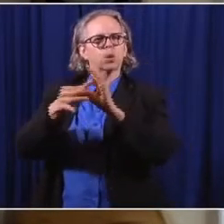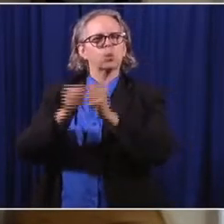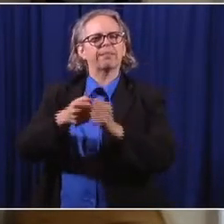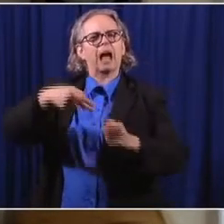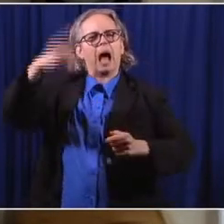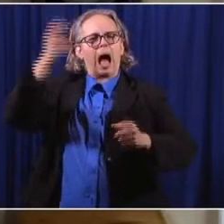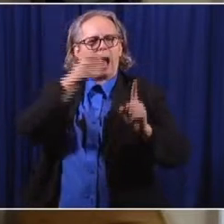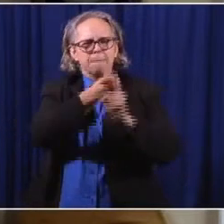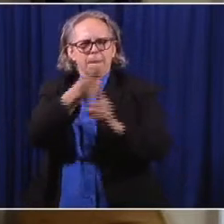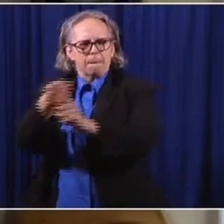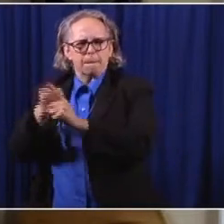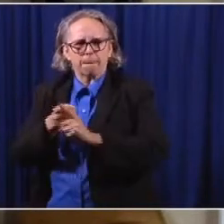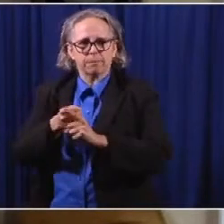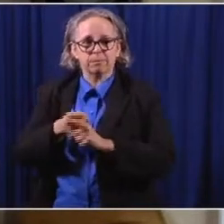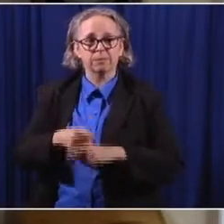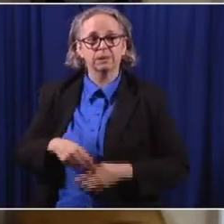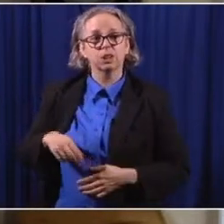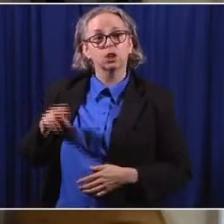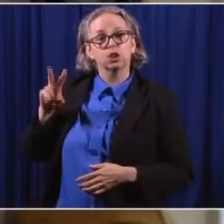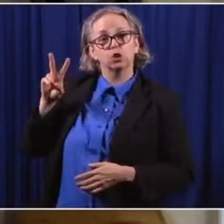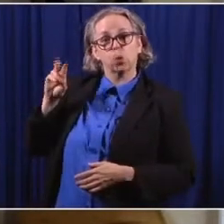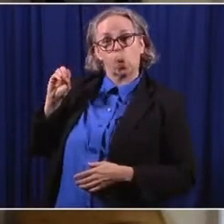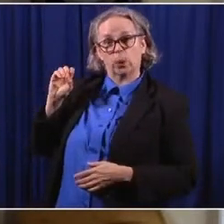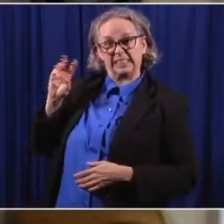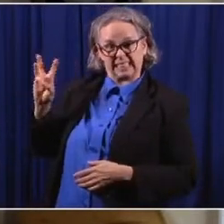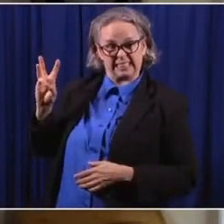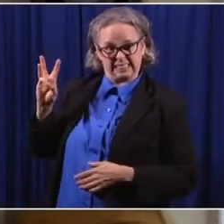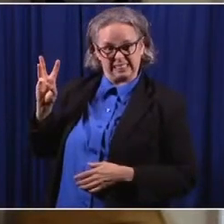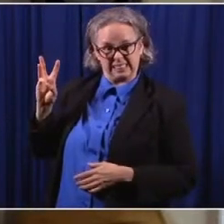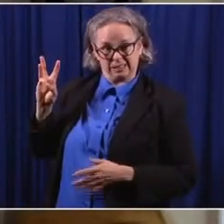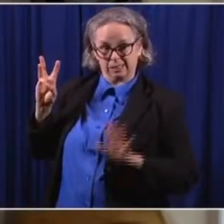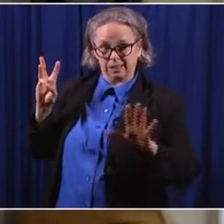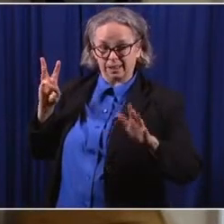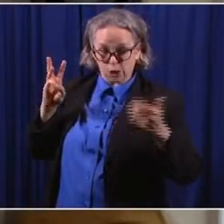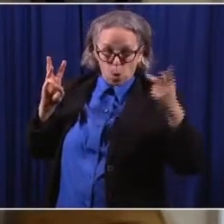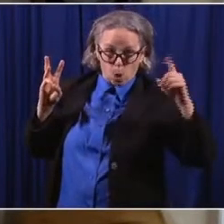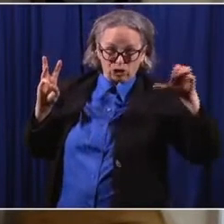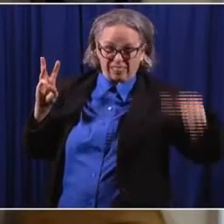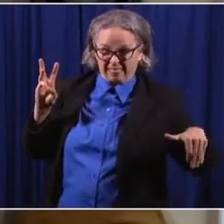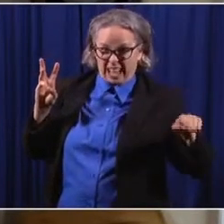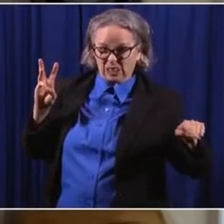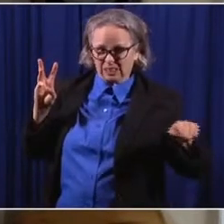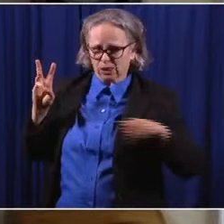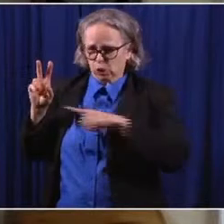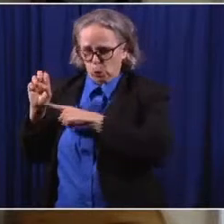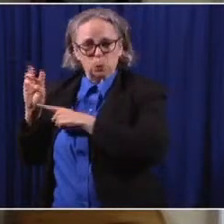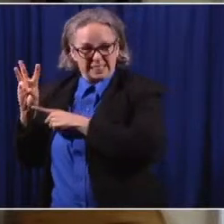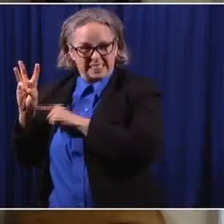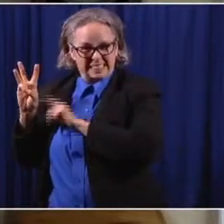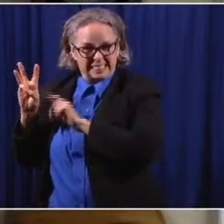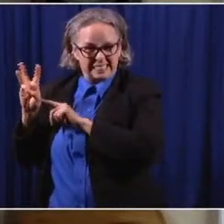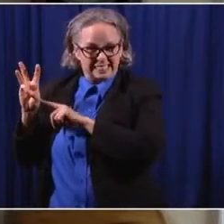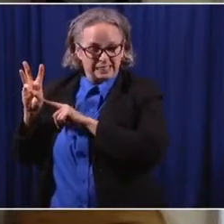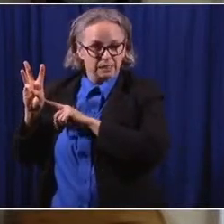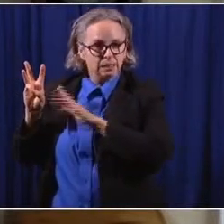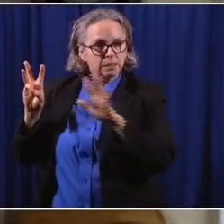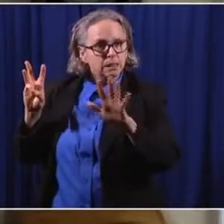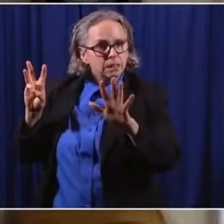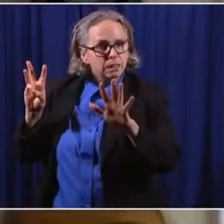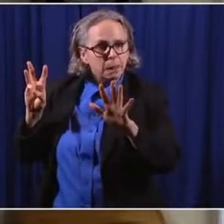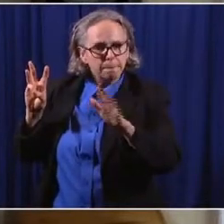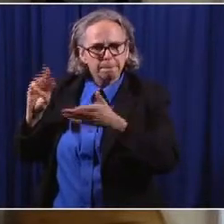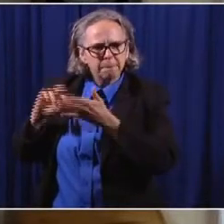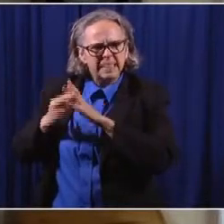is 206 cases per 100,000. Their per case number sadly increased